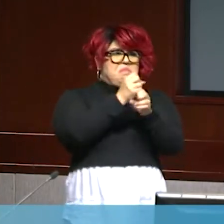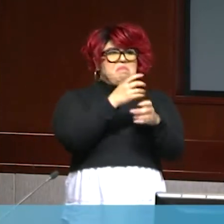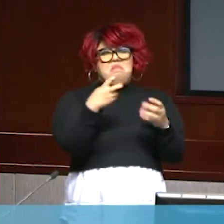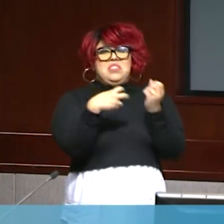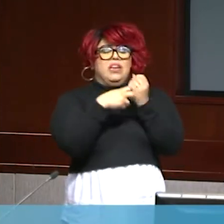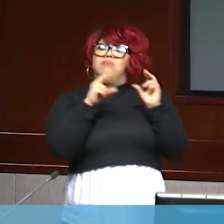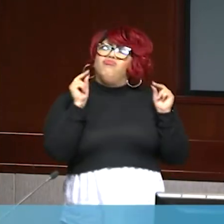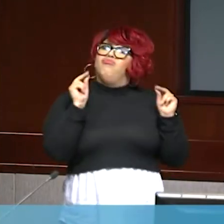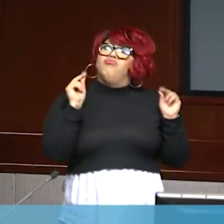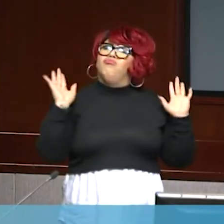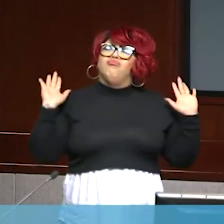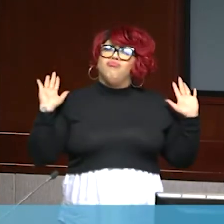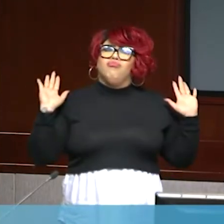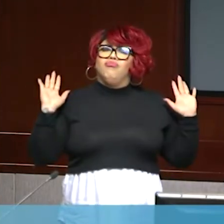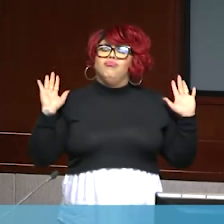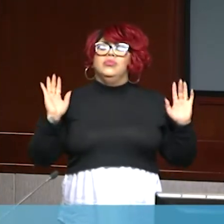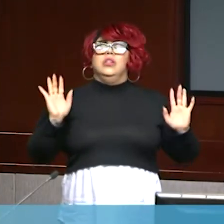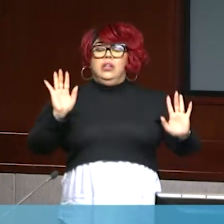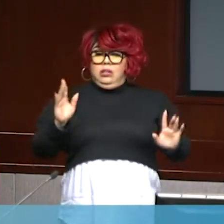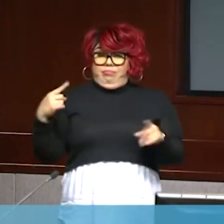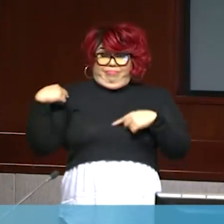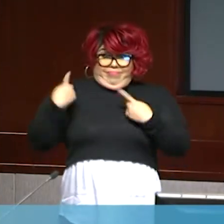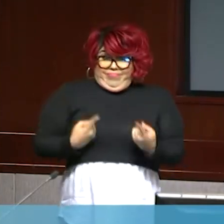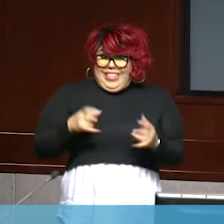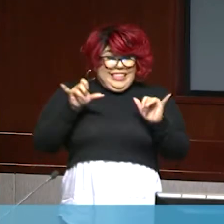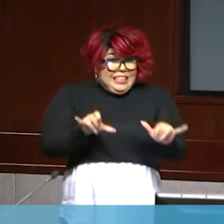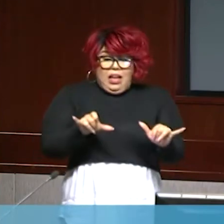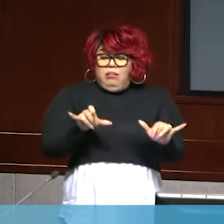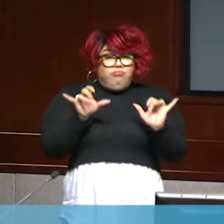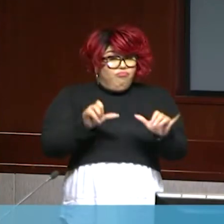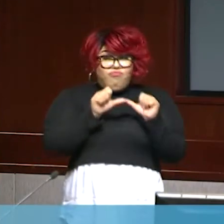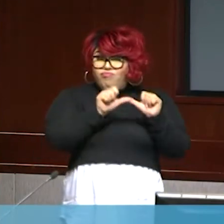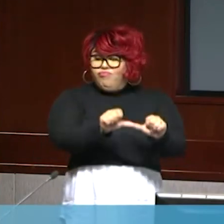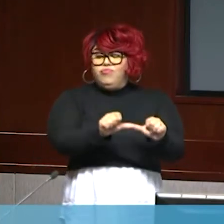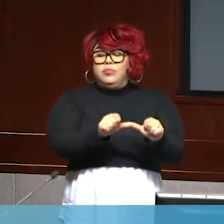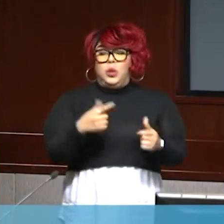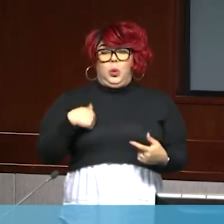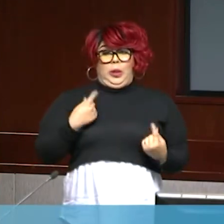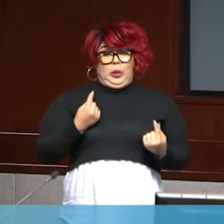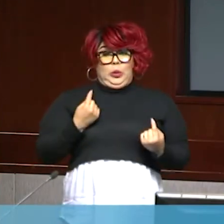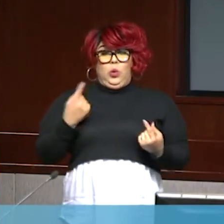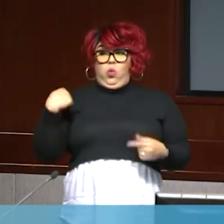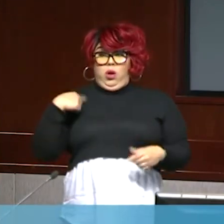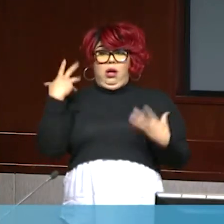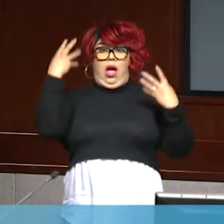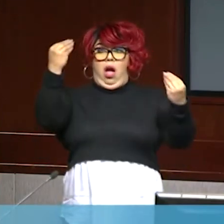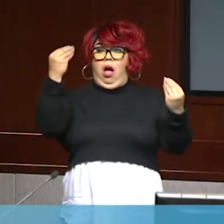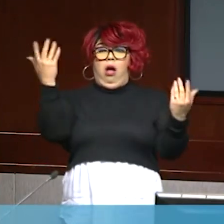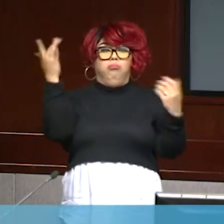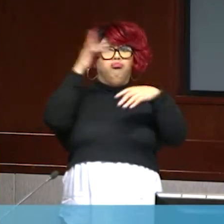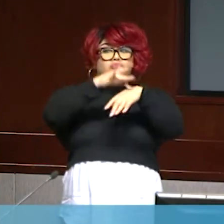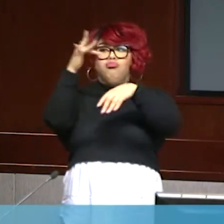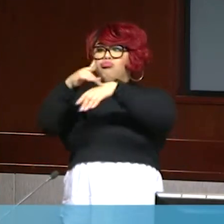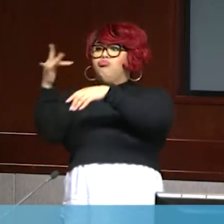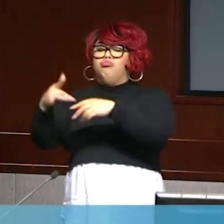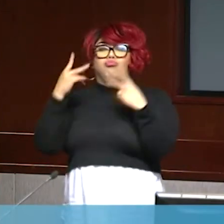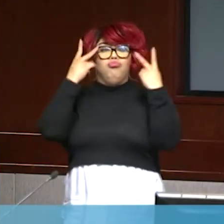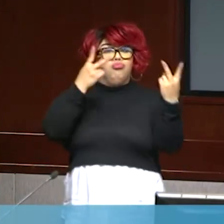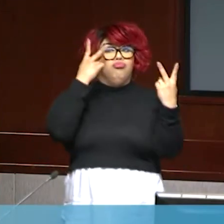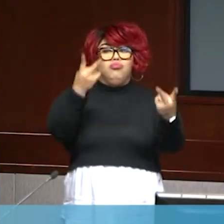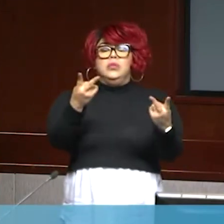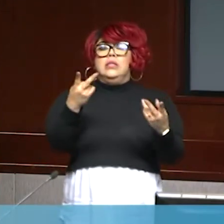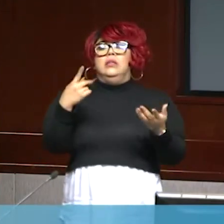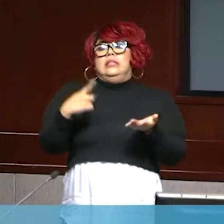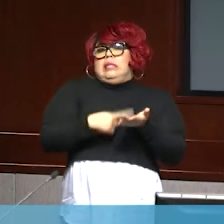been doing is we are going out in a fairly frequent capacity, whether it's in person or